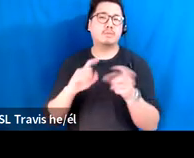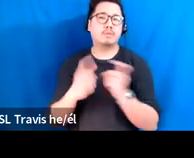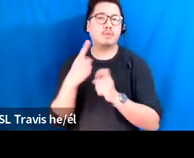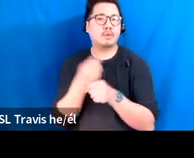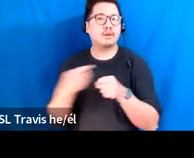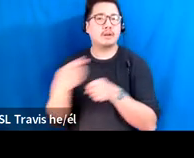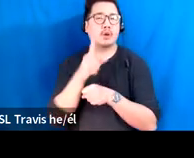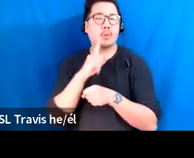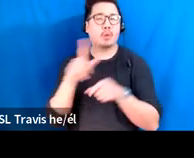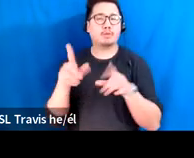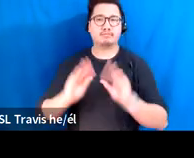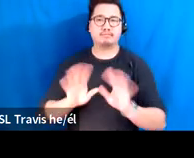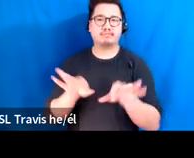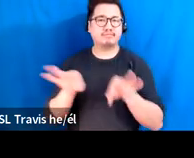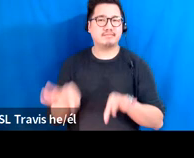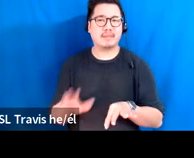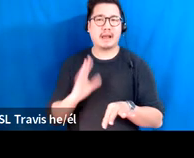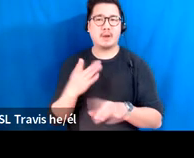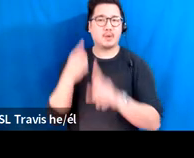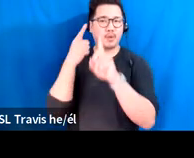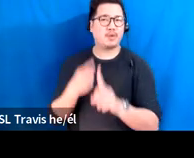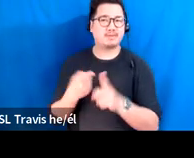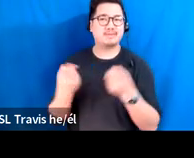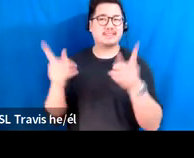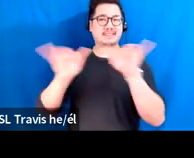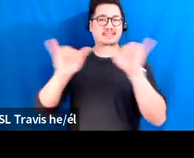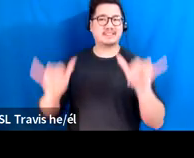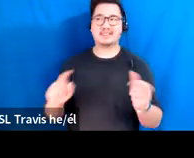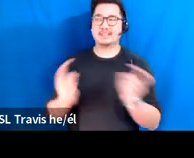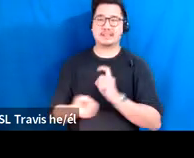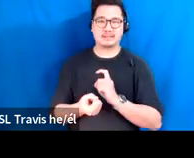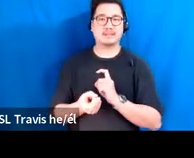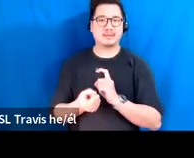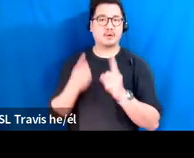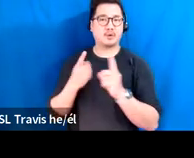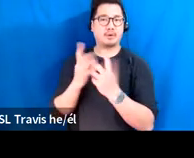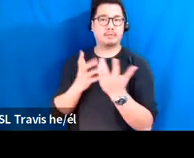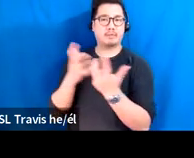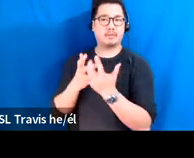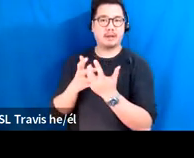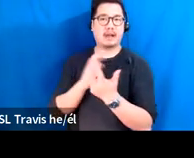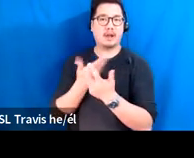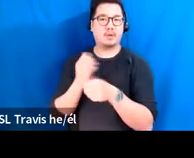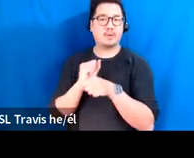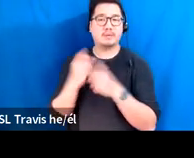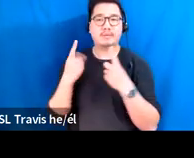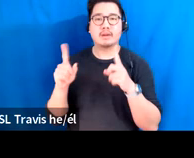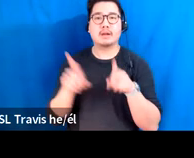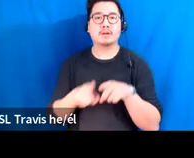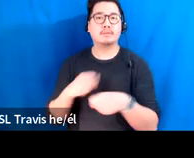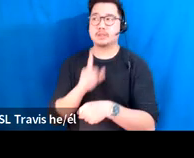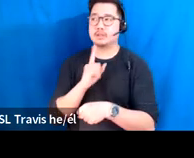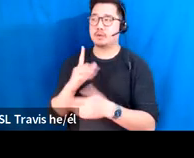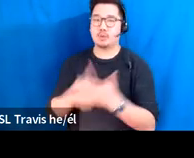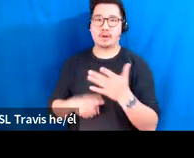steps at system-wide level changes to continue our work and deliver on the promise and commitments we've made to our